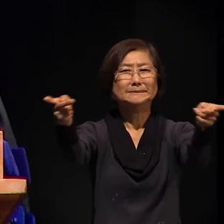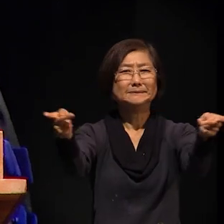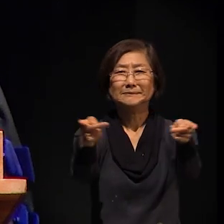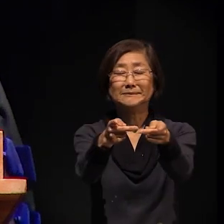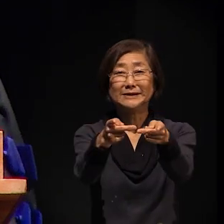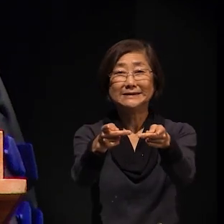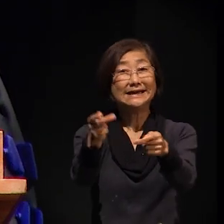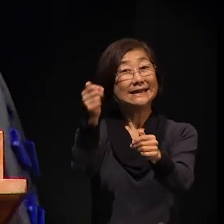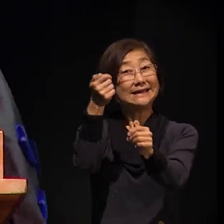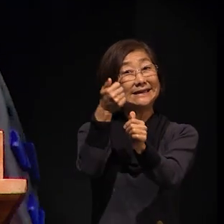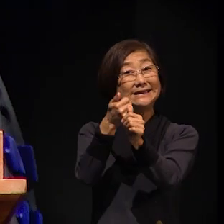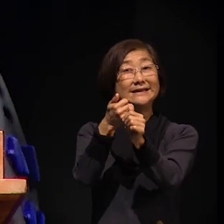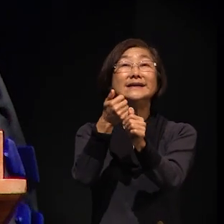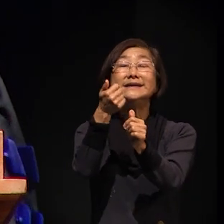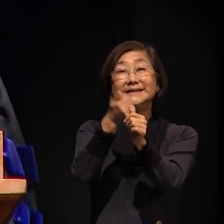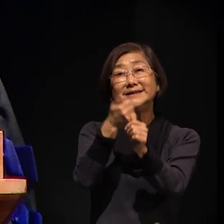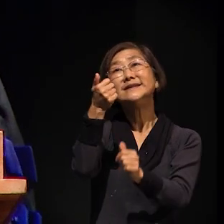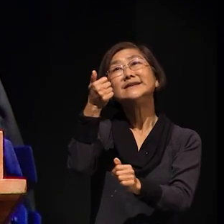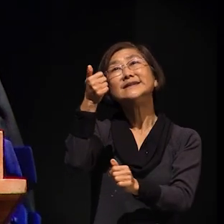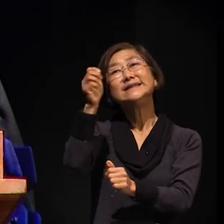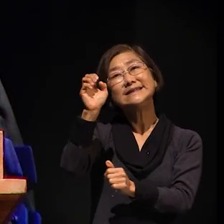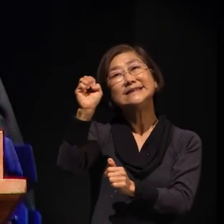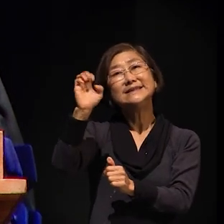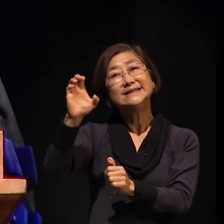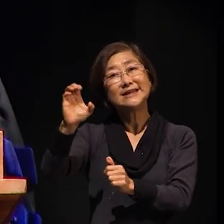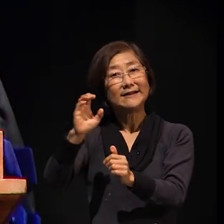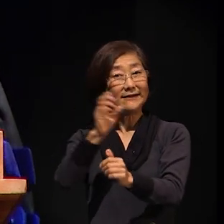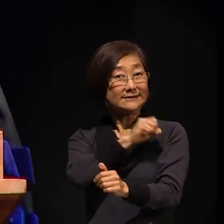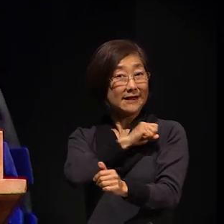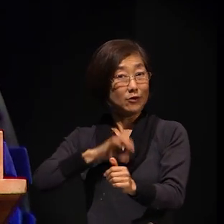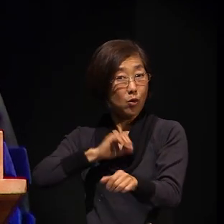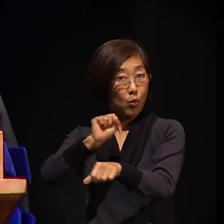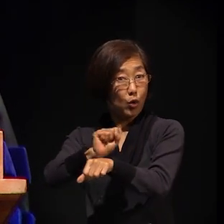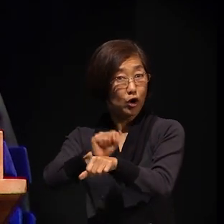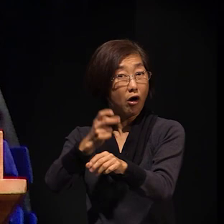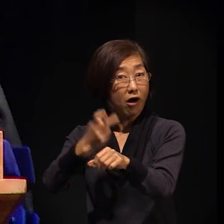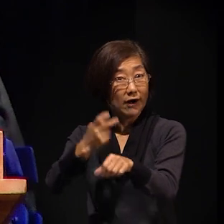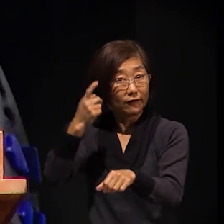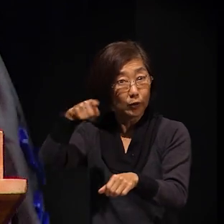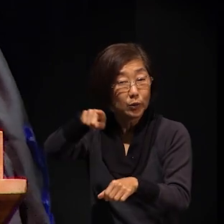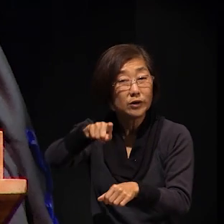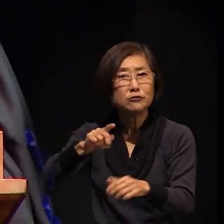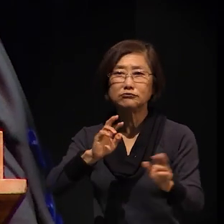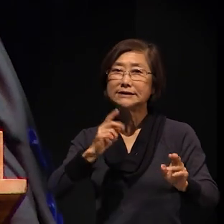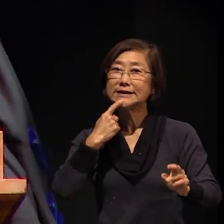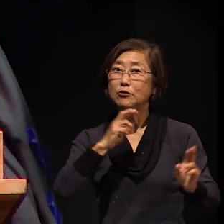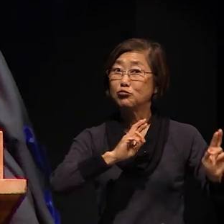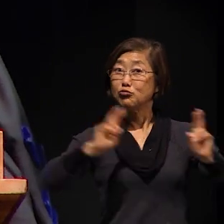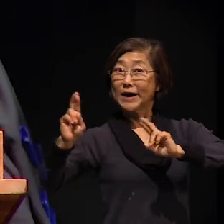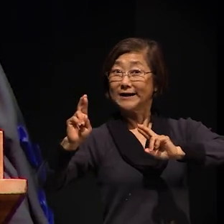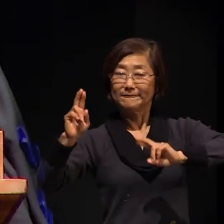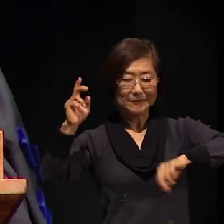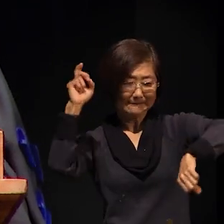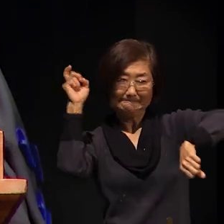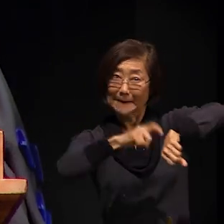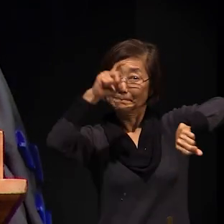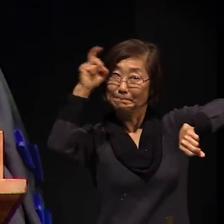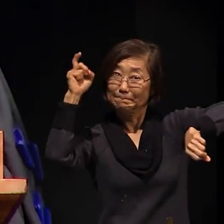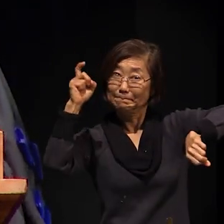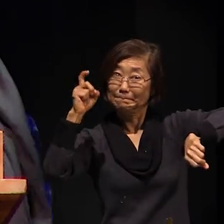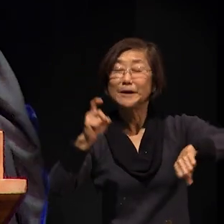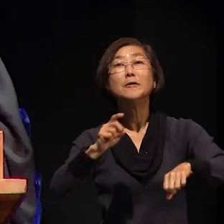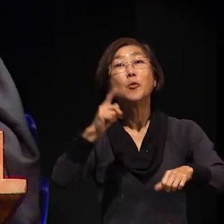anywhere. The ECC faculty have worked very hard with you, and they say you are ready for prime